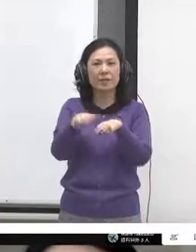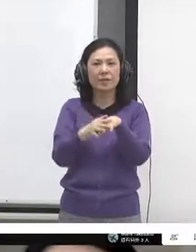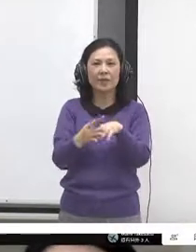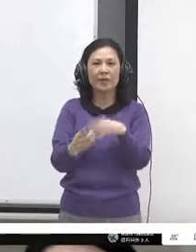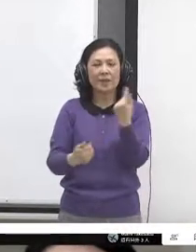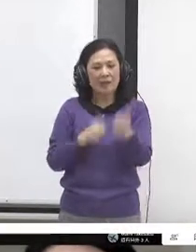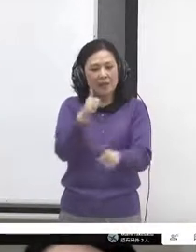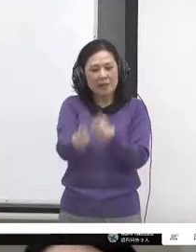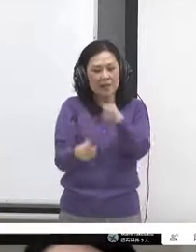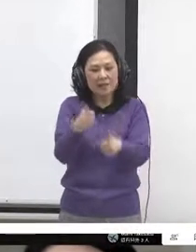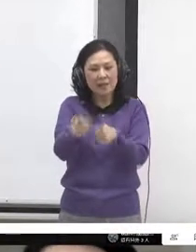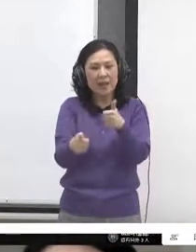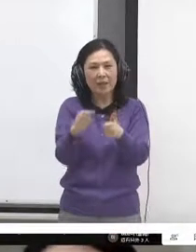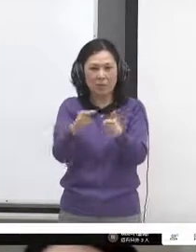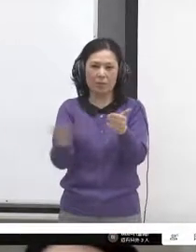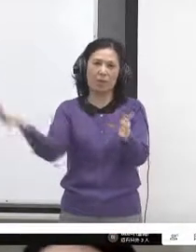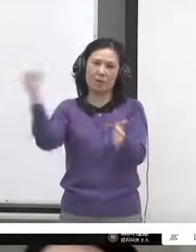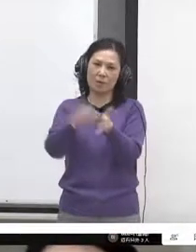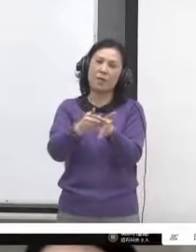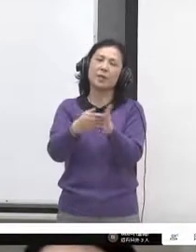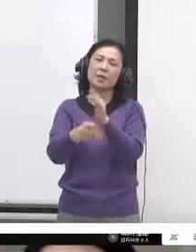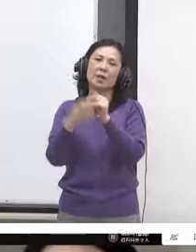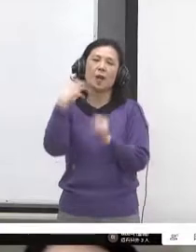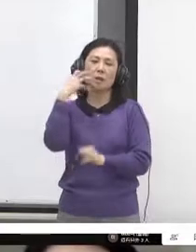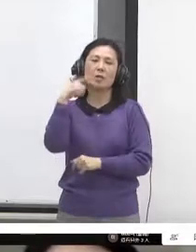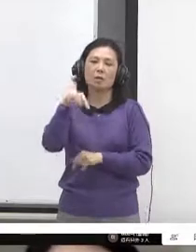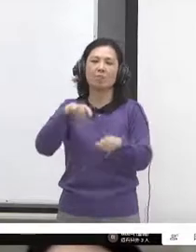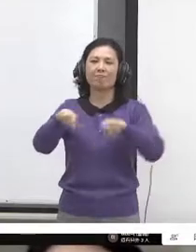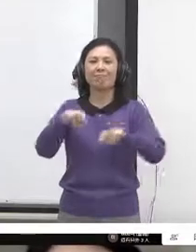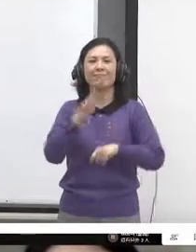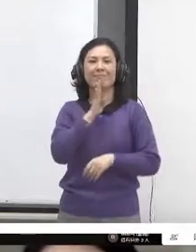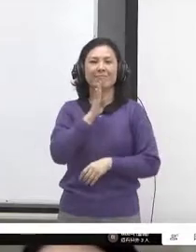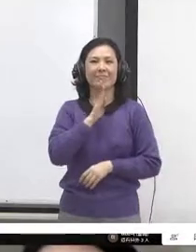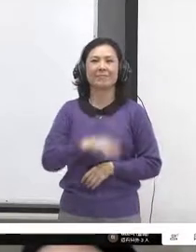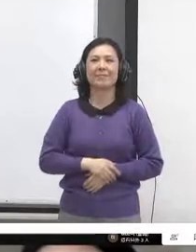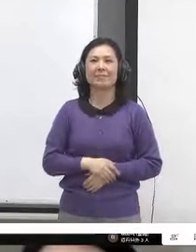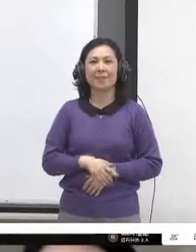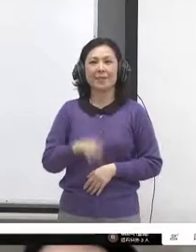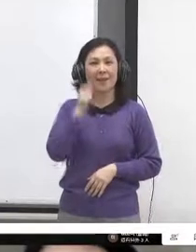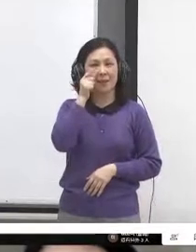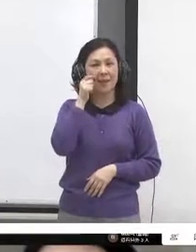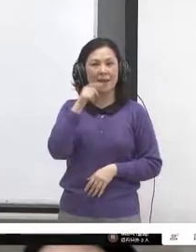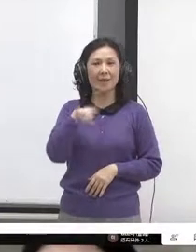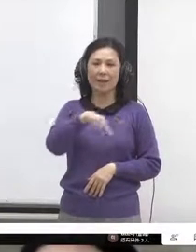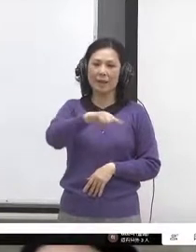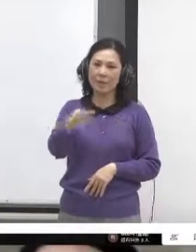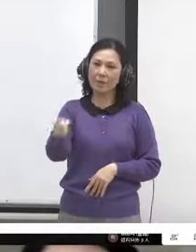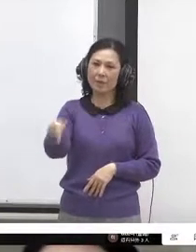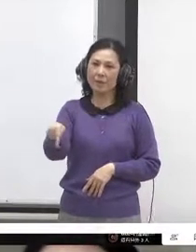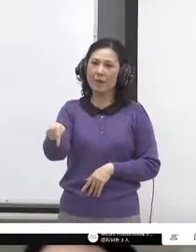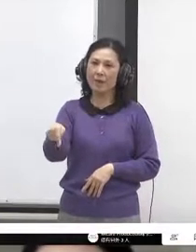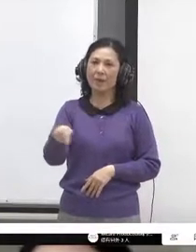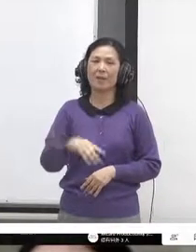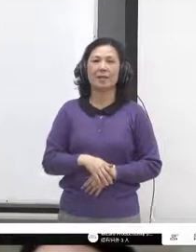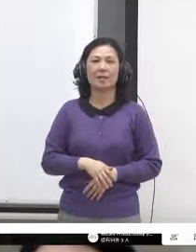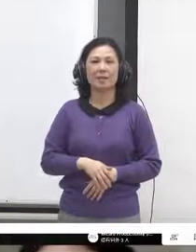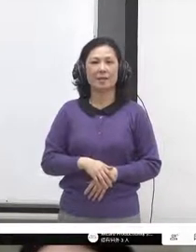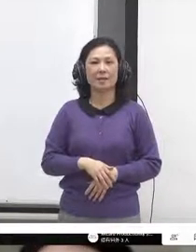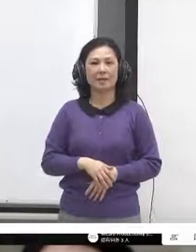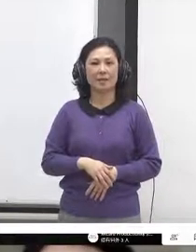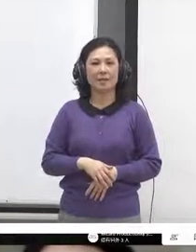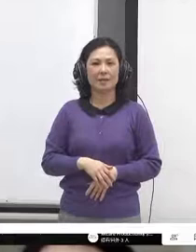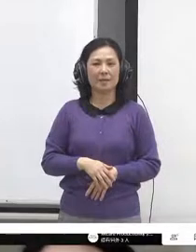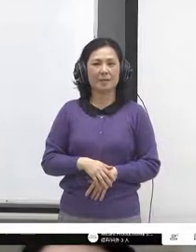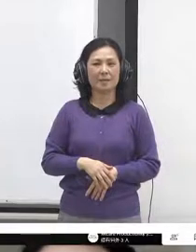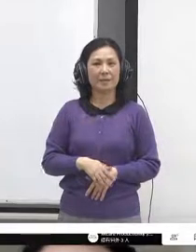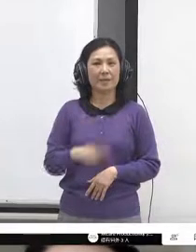is I same after the Tainan is a really, really good memorize all is